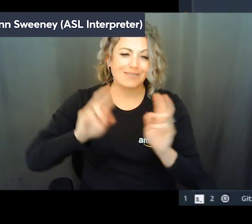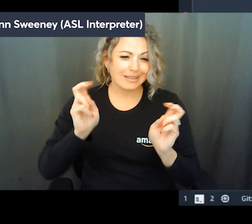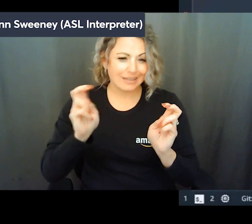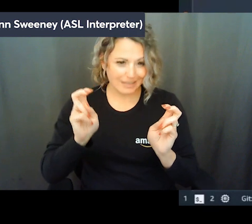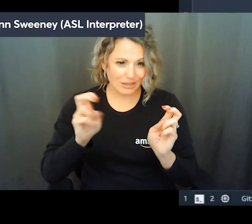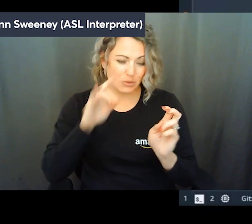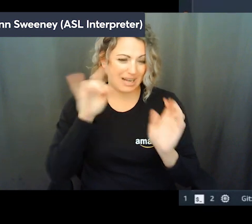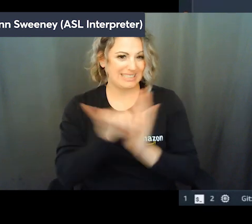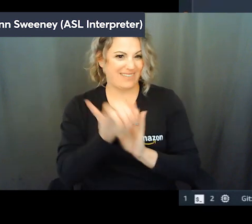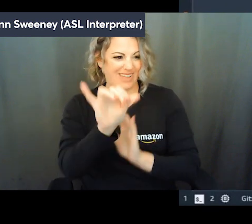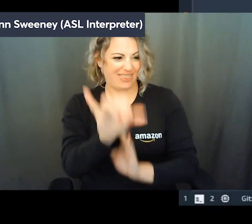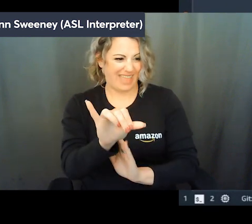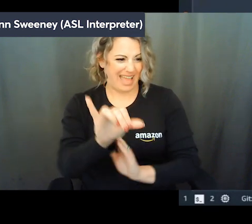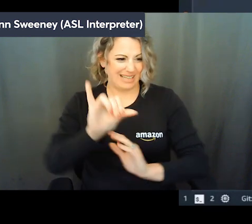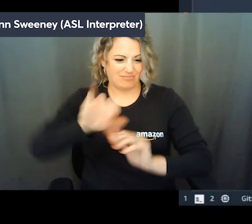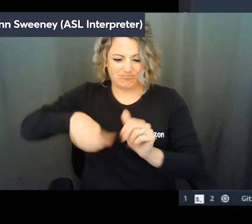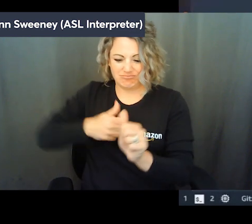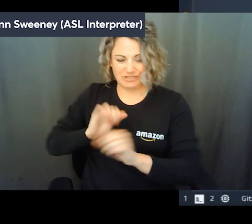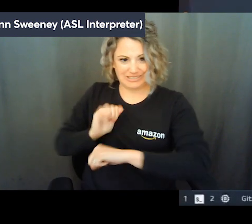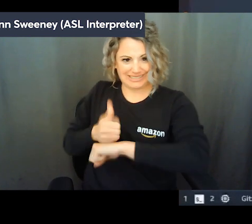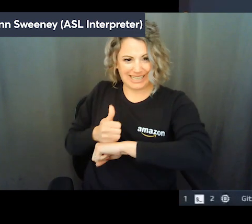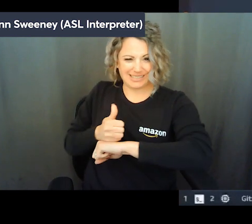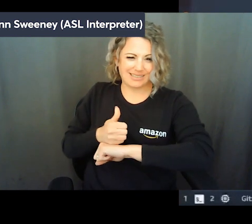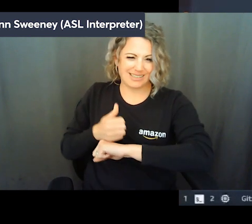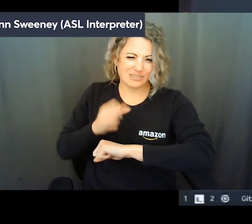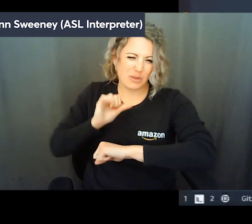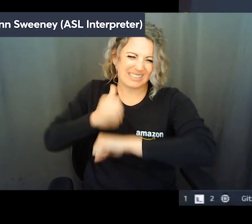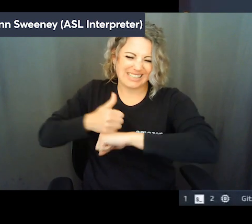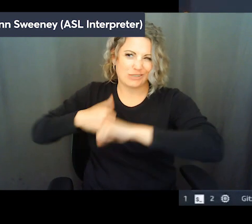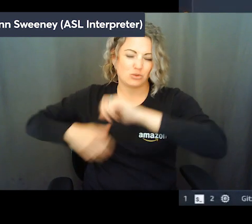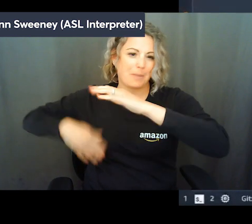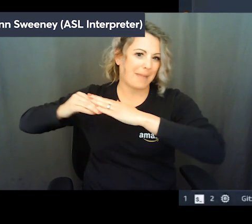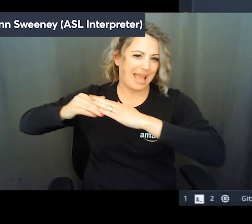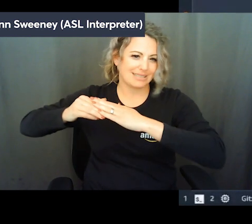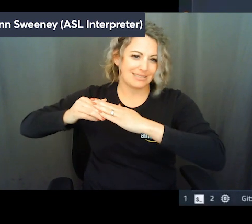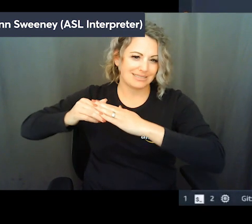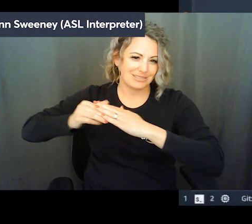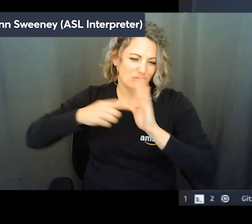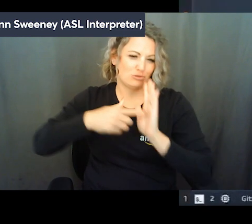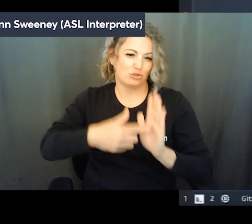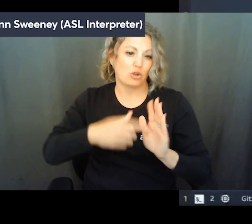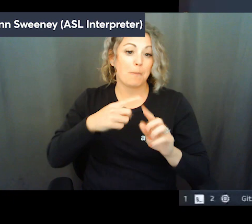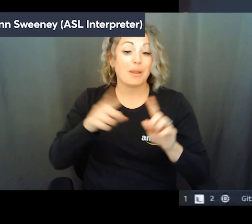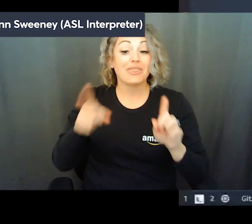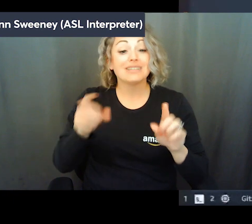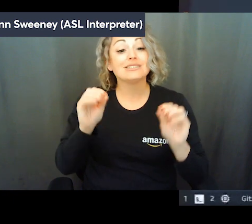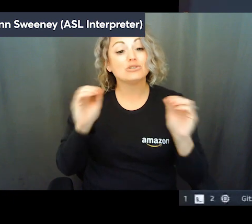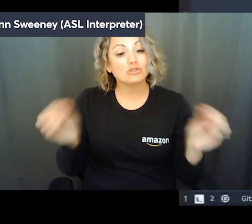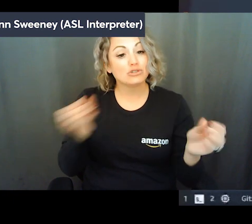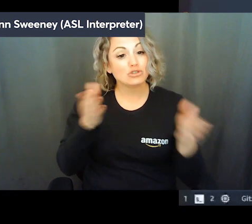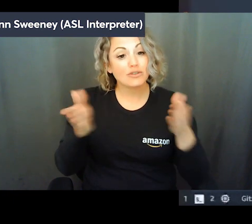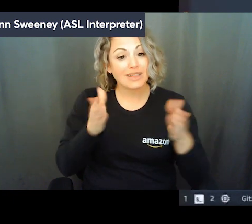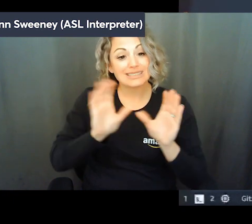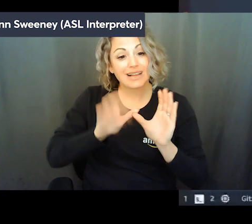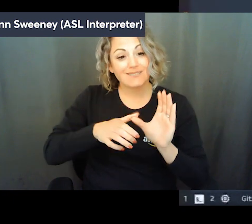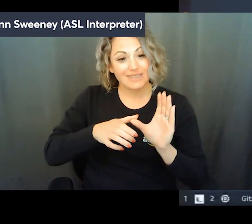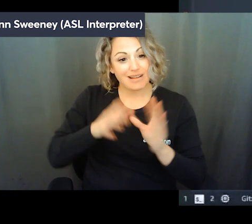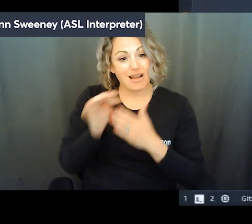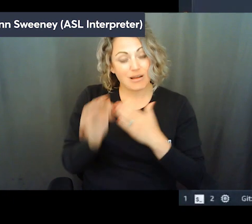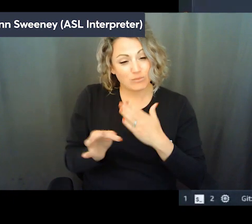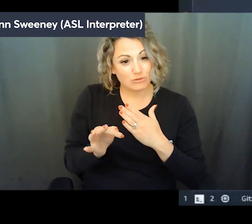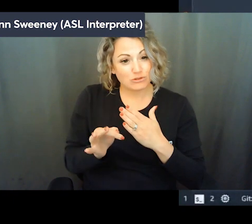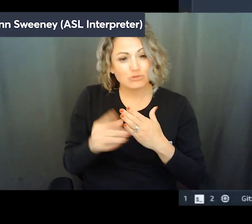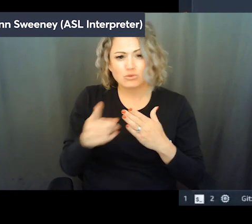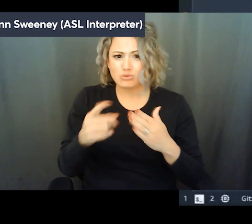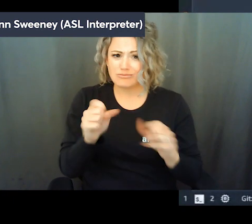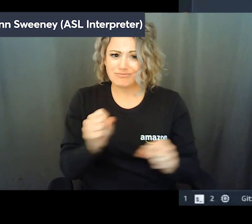identify that. Here it's just set to the max just for the sake of it. But in this serverless inference config object, pretty much, very simply,